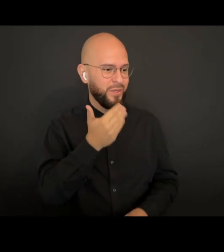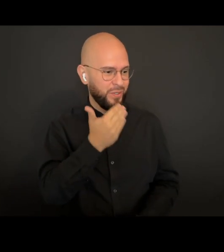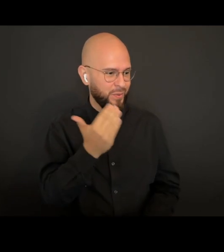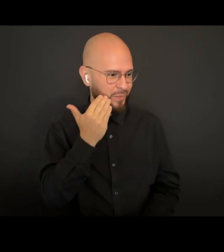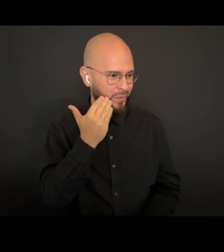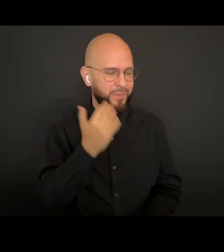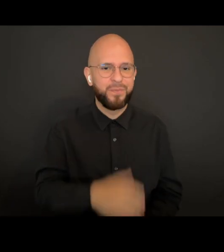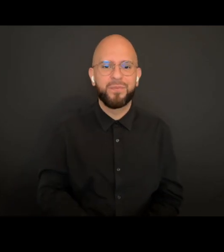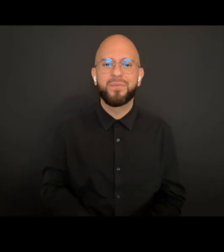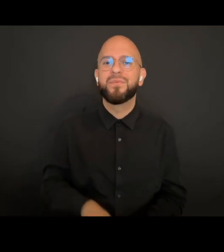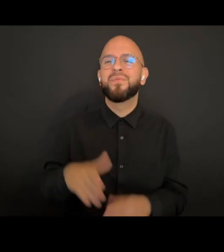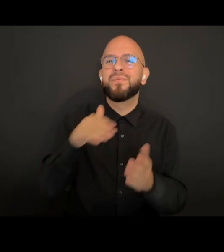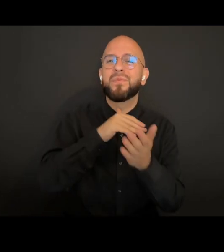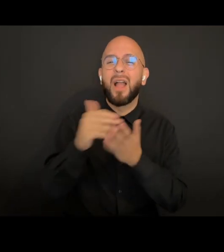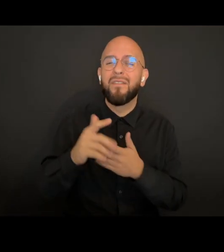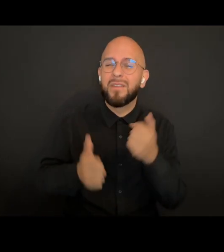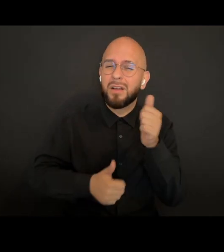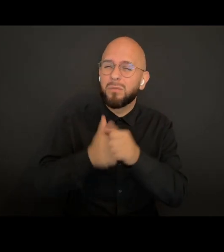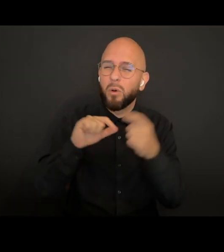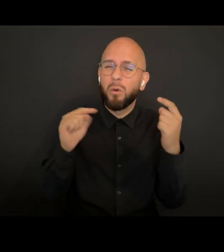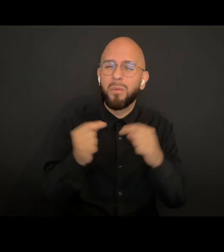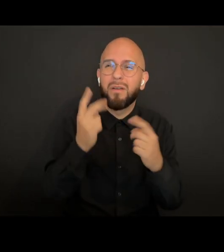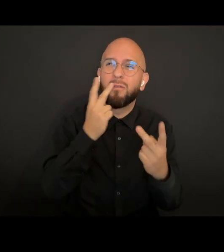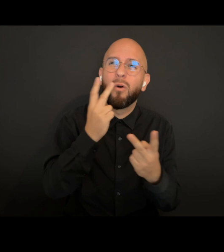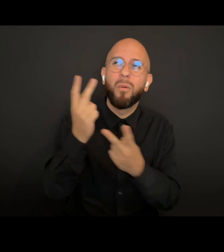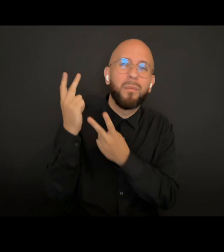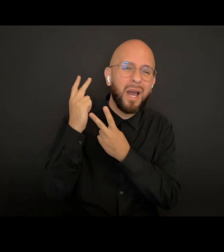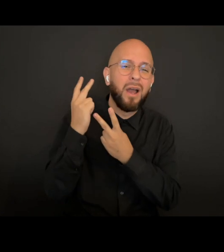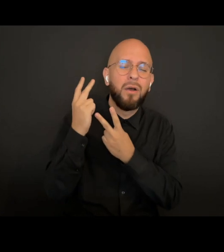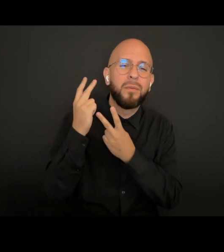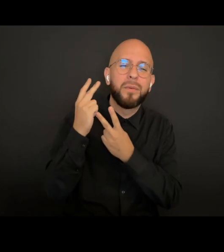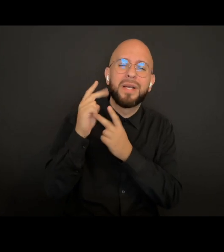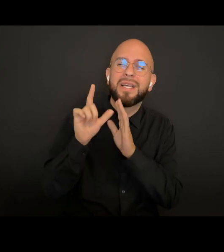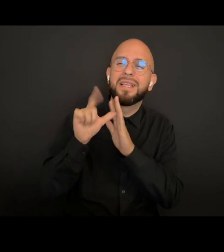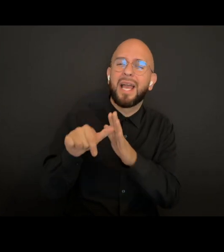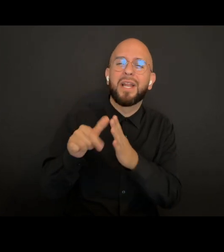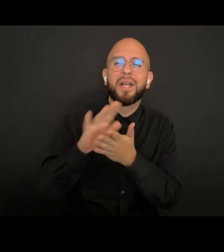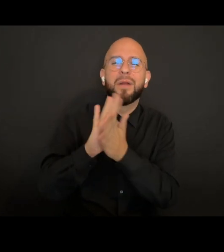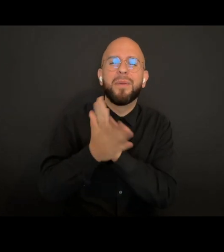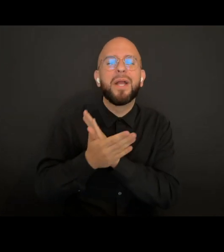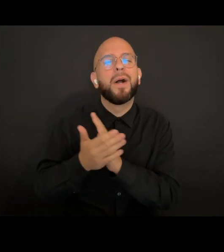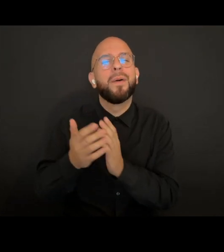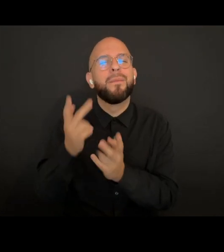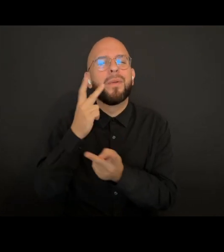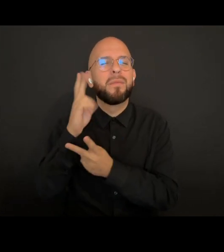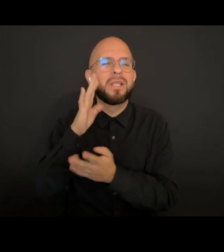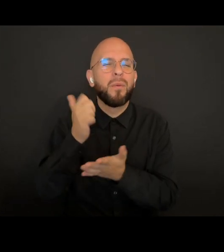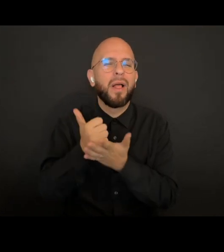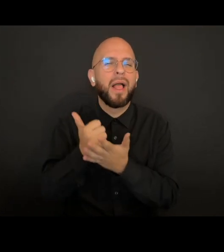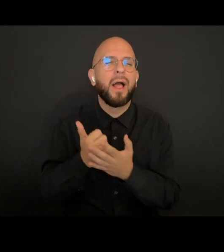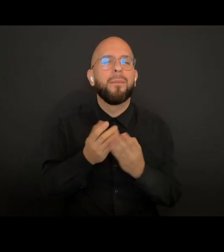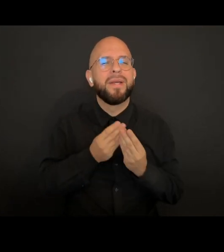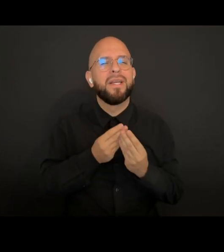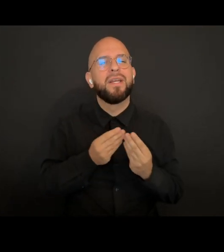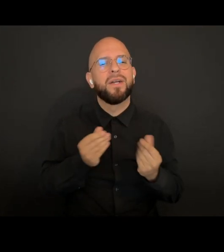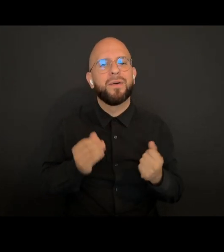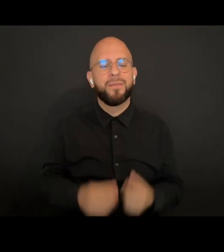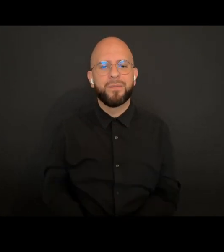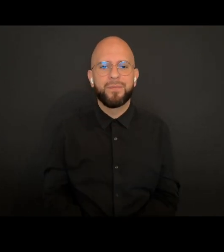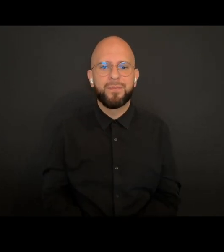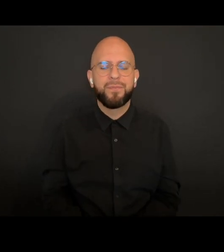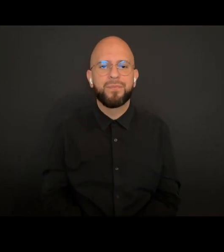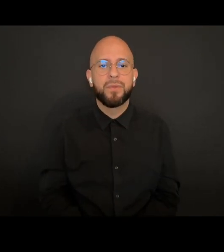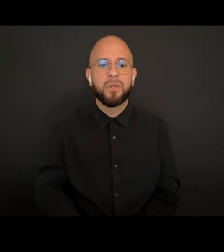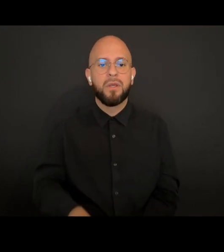mood. Often, the very memories that are most painful at first to recall eventually become the fond memories that heal. For